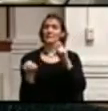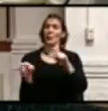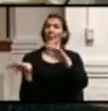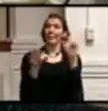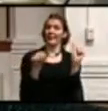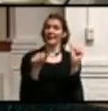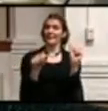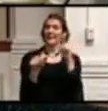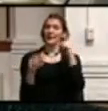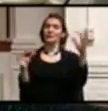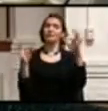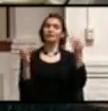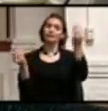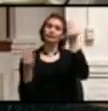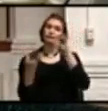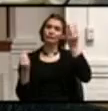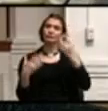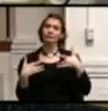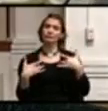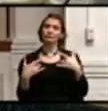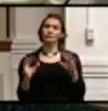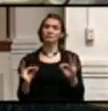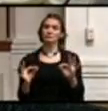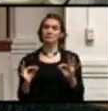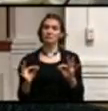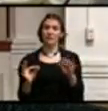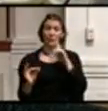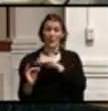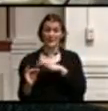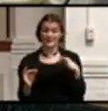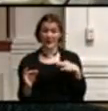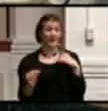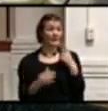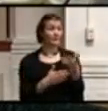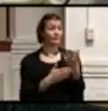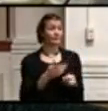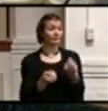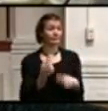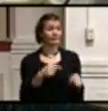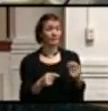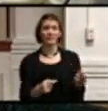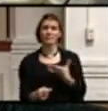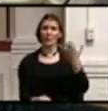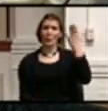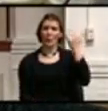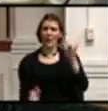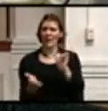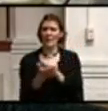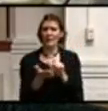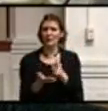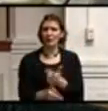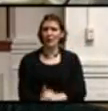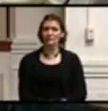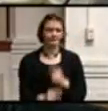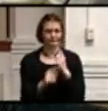understand exactly what's going on in terms of the employees that work for the town and people who do the work for the